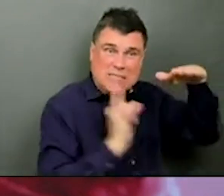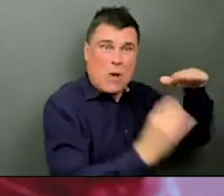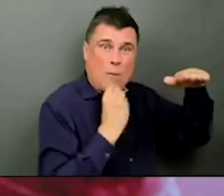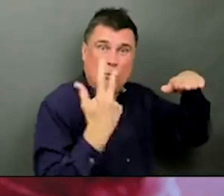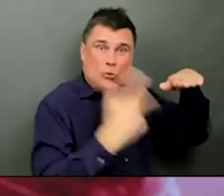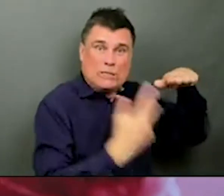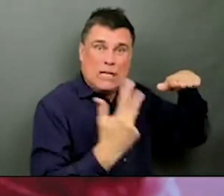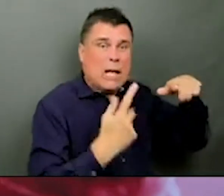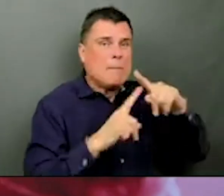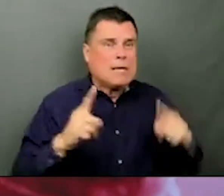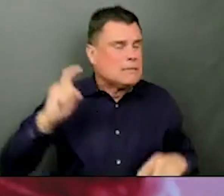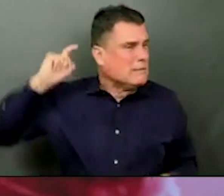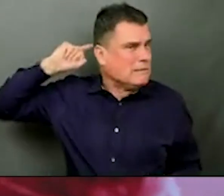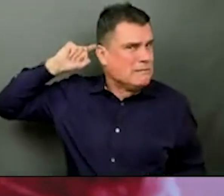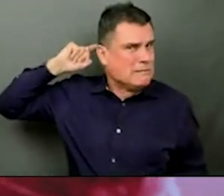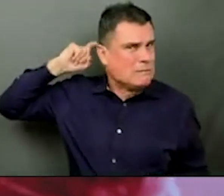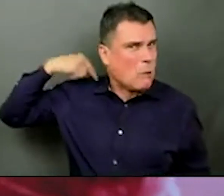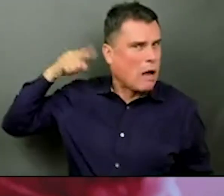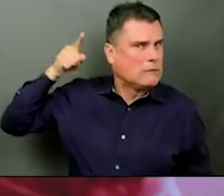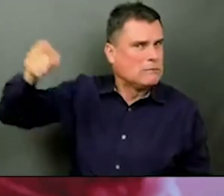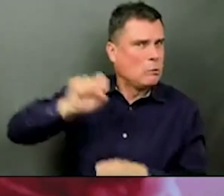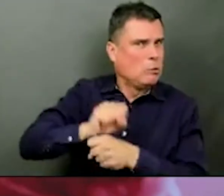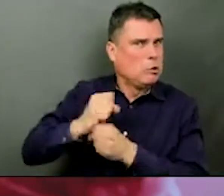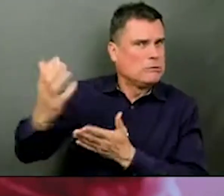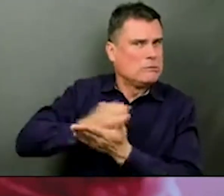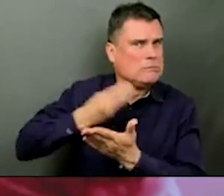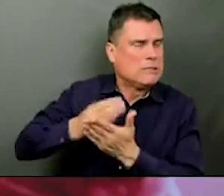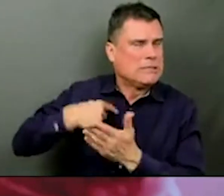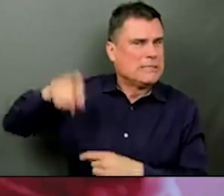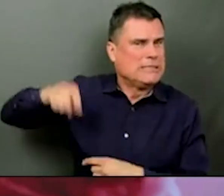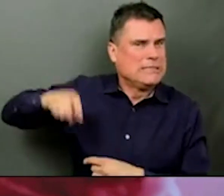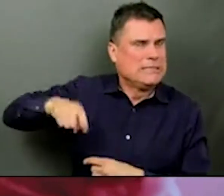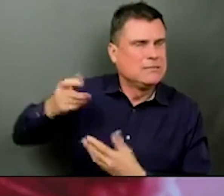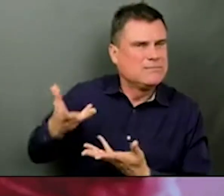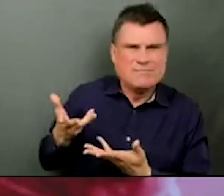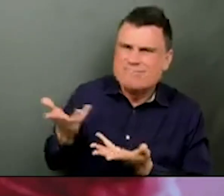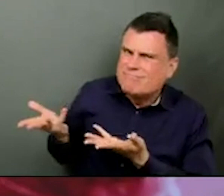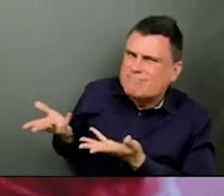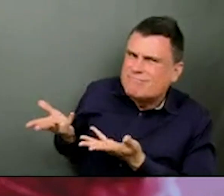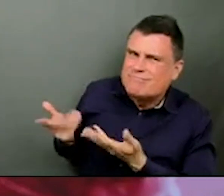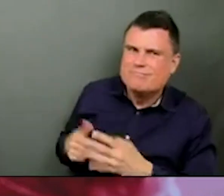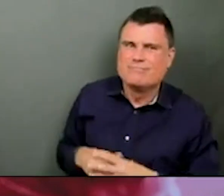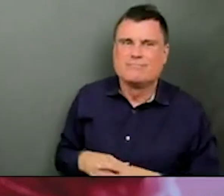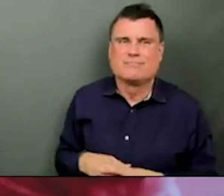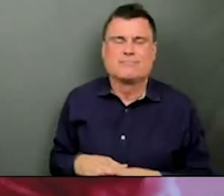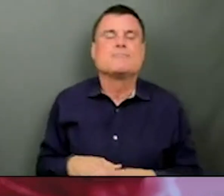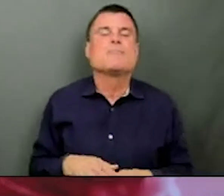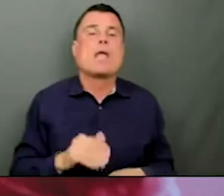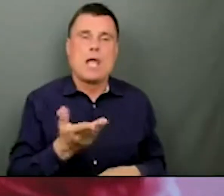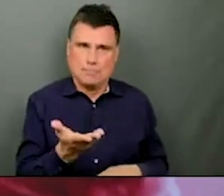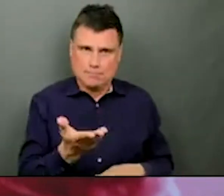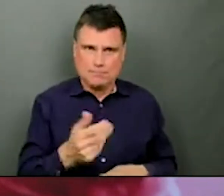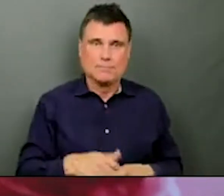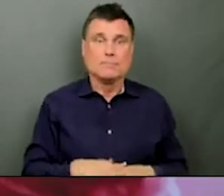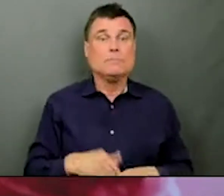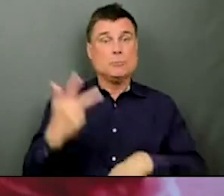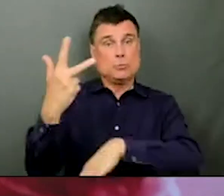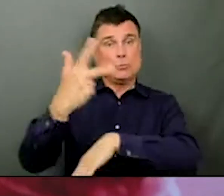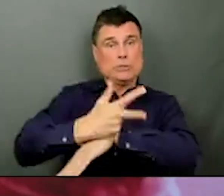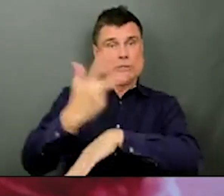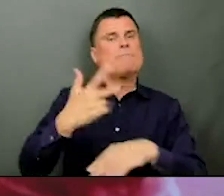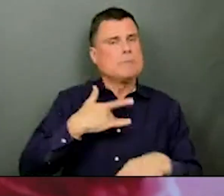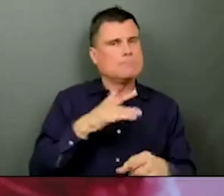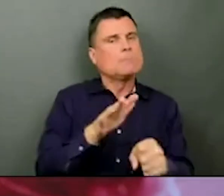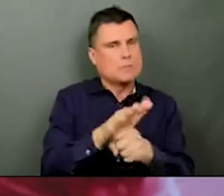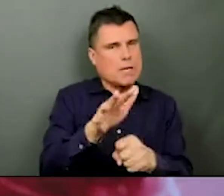rather than go to work with potential symptoms? Well, I do believe it's going to be sufficient to get that test done, to get the